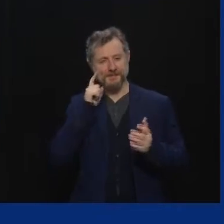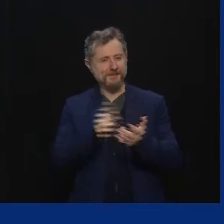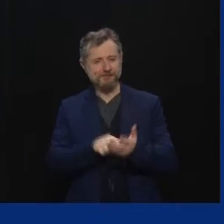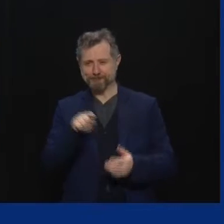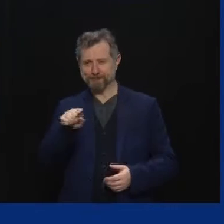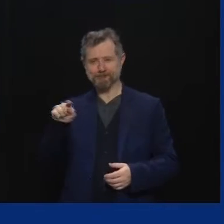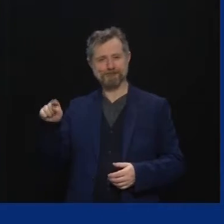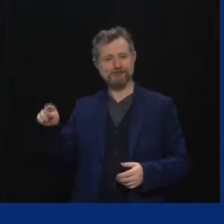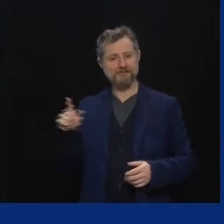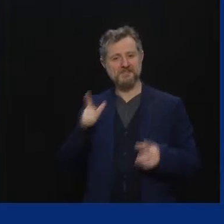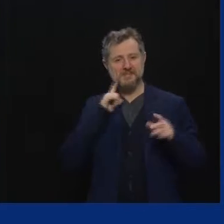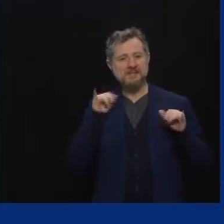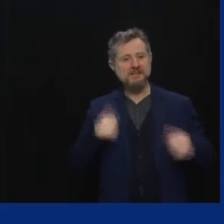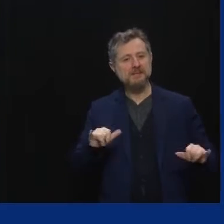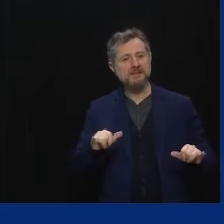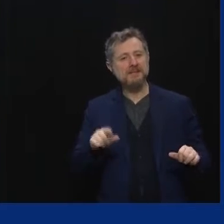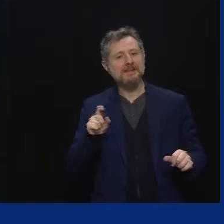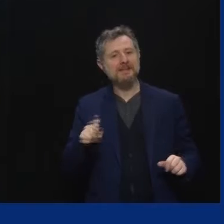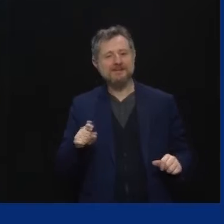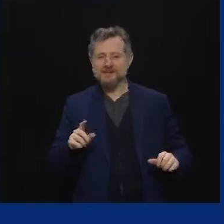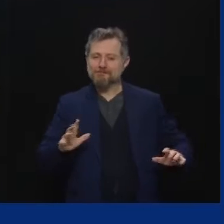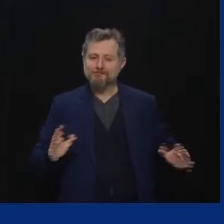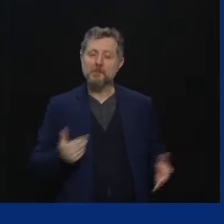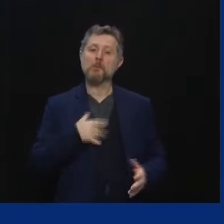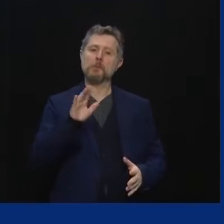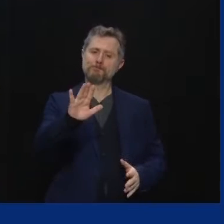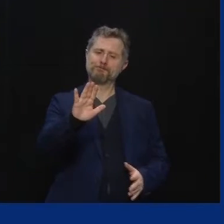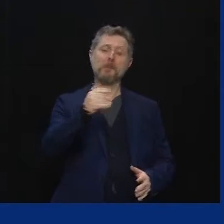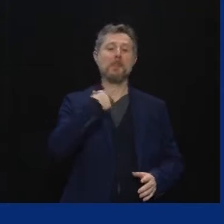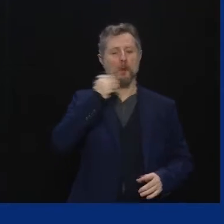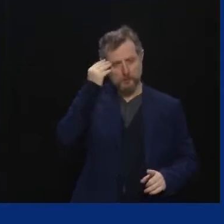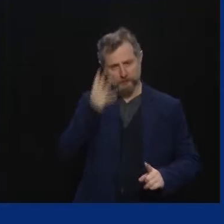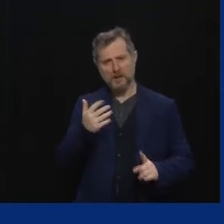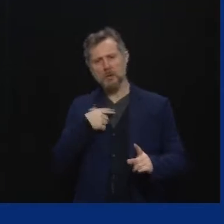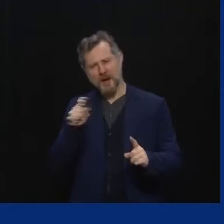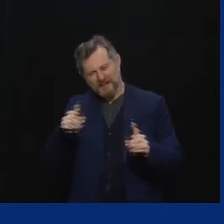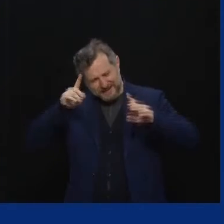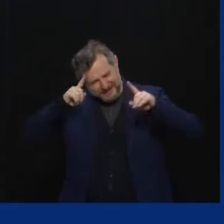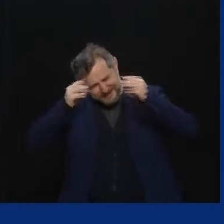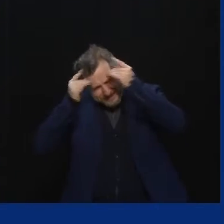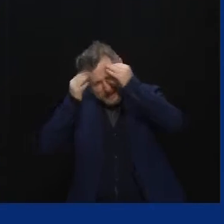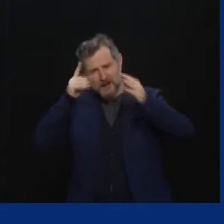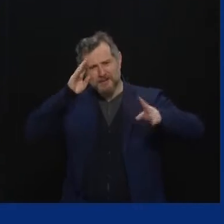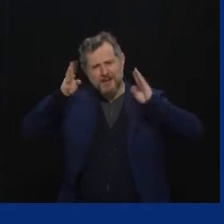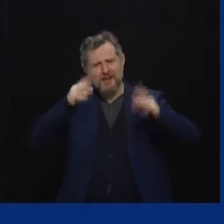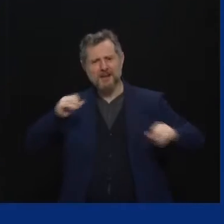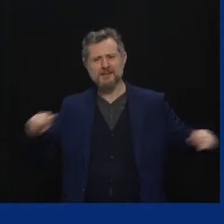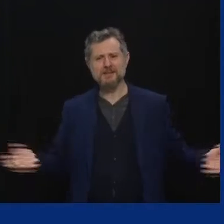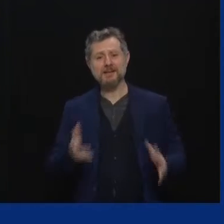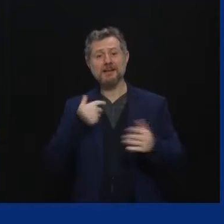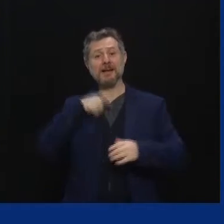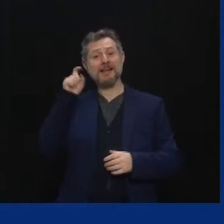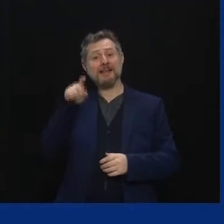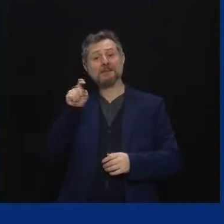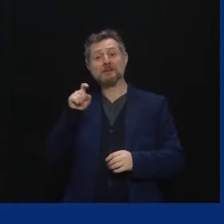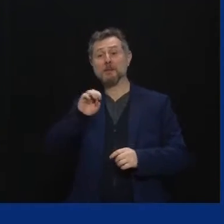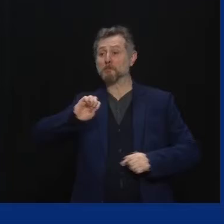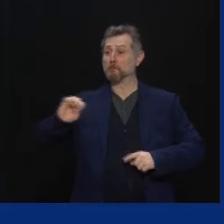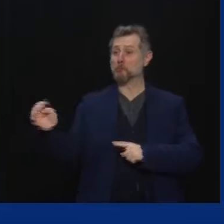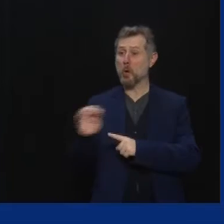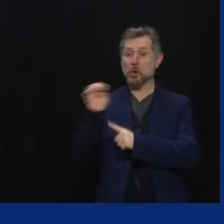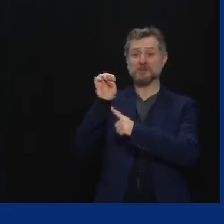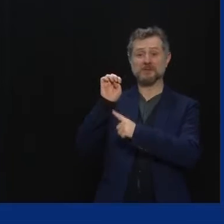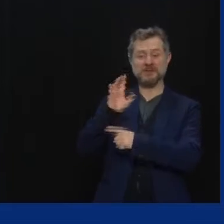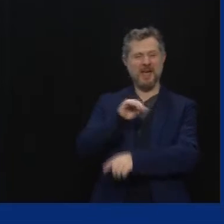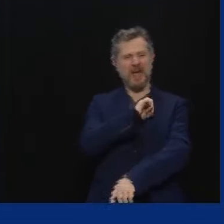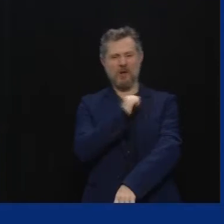do even more to increase hospitalizations. We're being creative. That's why I needed the emergency authorization to deploy the National Guard, the trained National Guards who